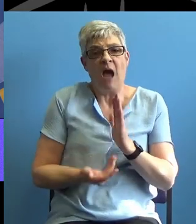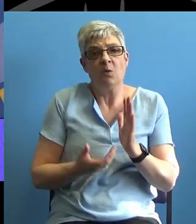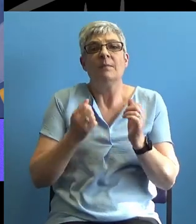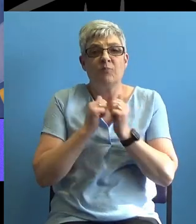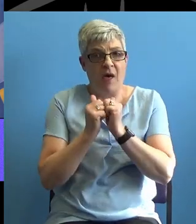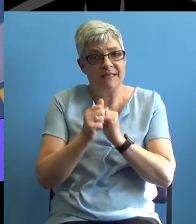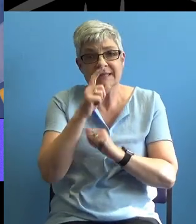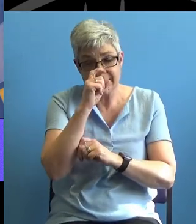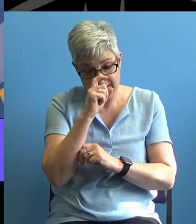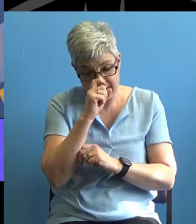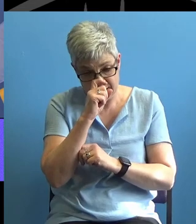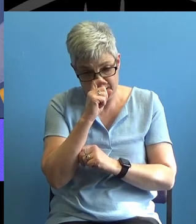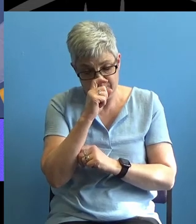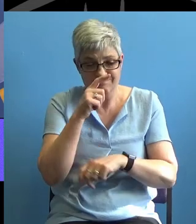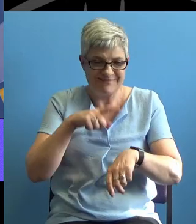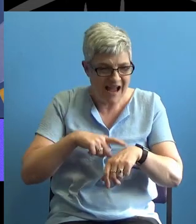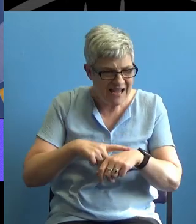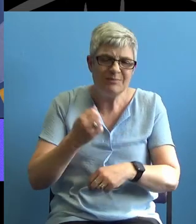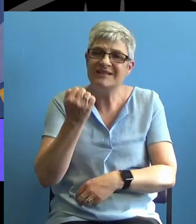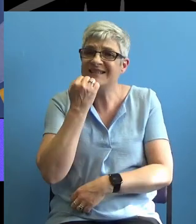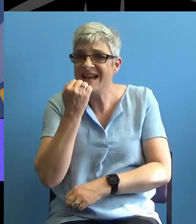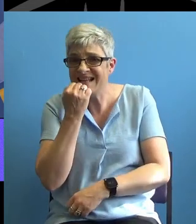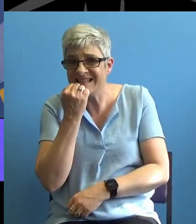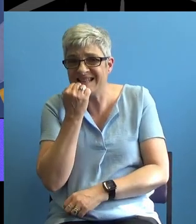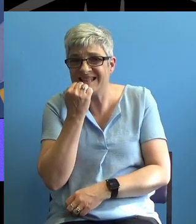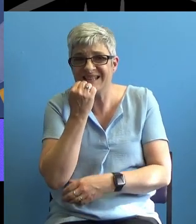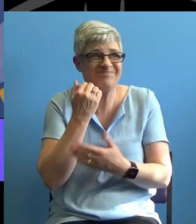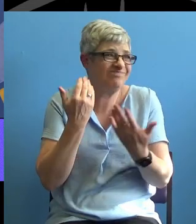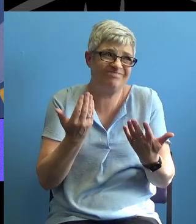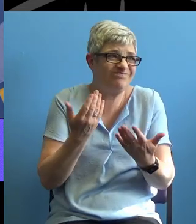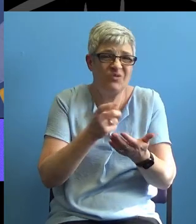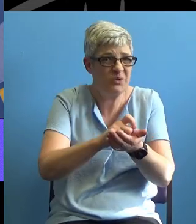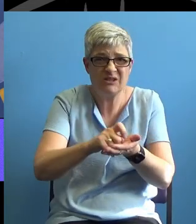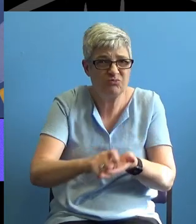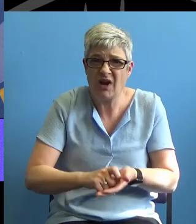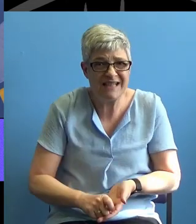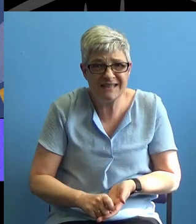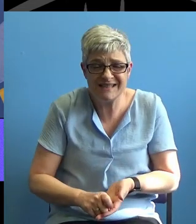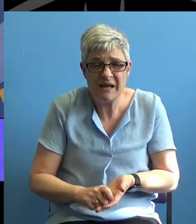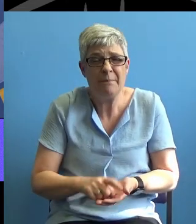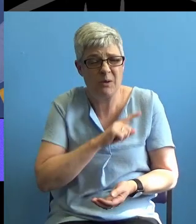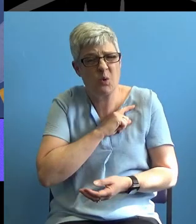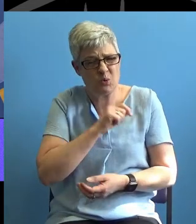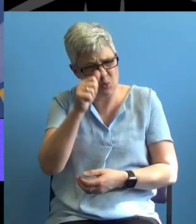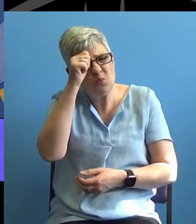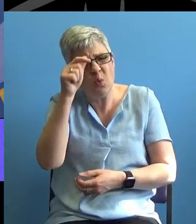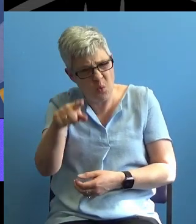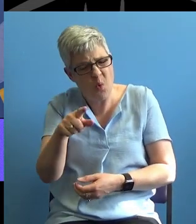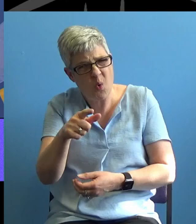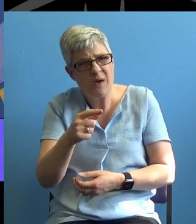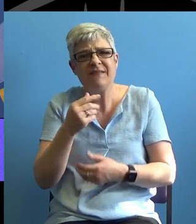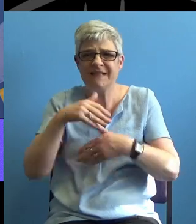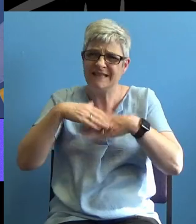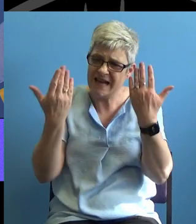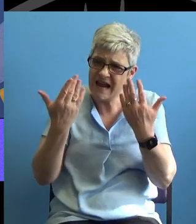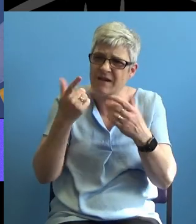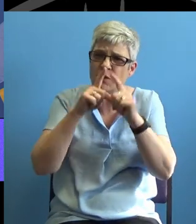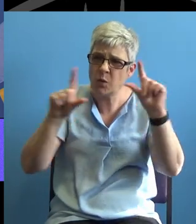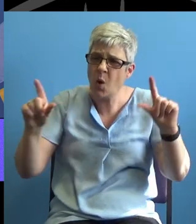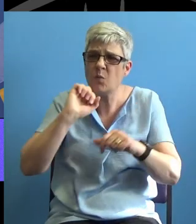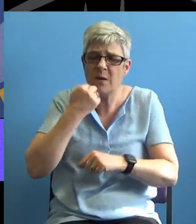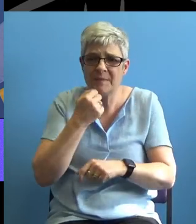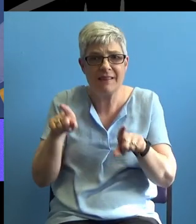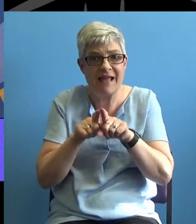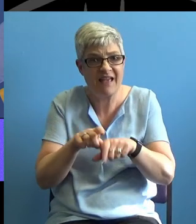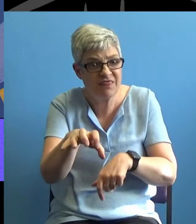Now, brothers and sisters, about times and dates, we do not need to write to you, for you know very well that the day of the Lord will come like a thief